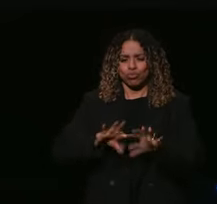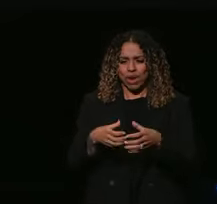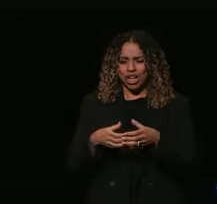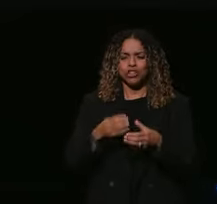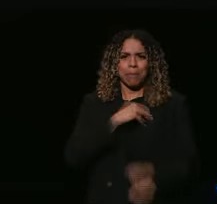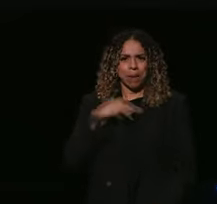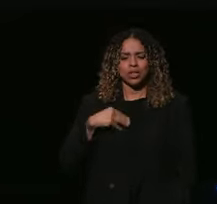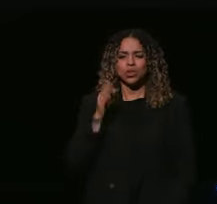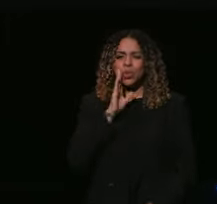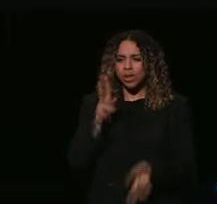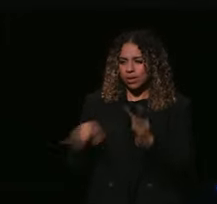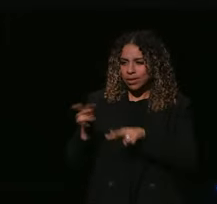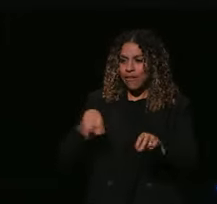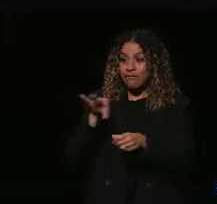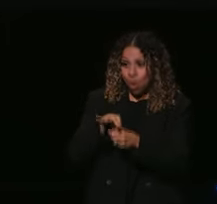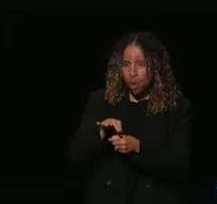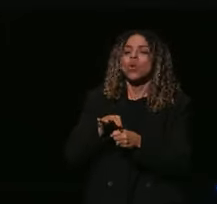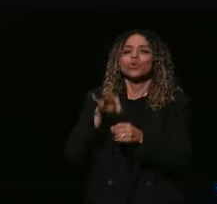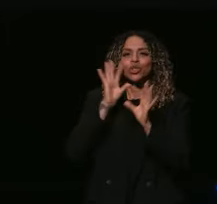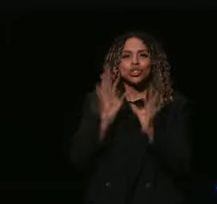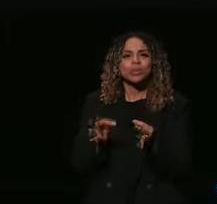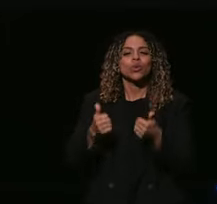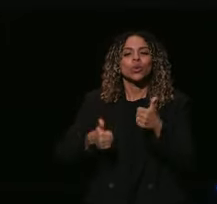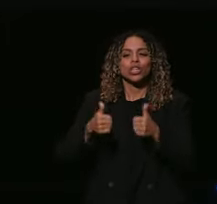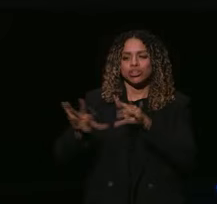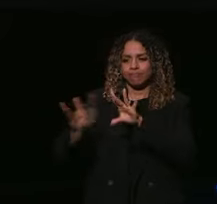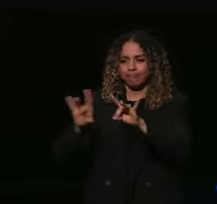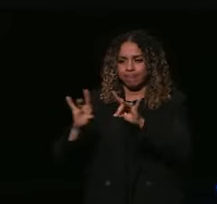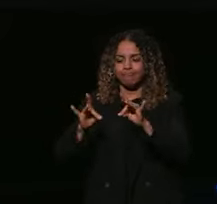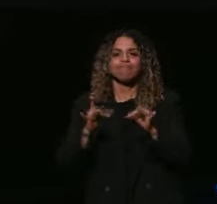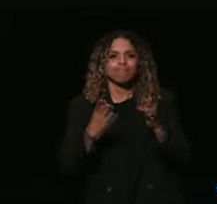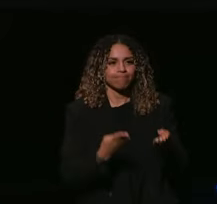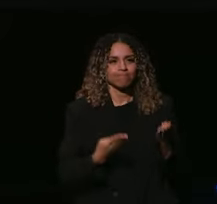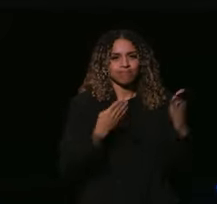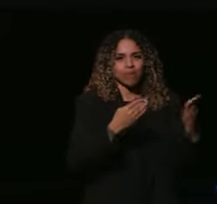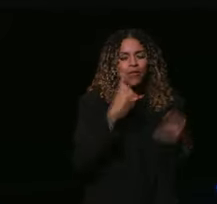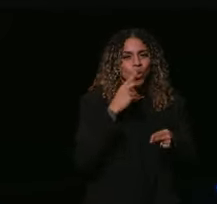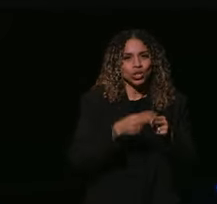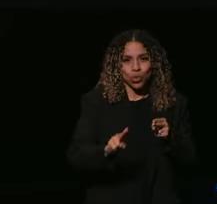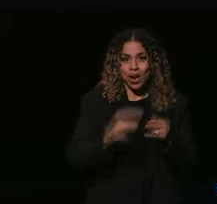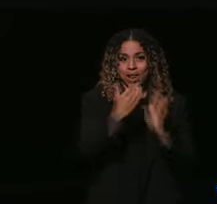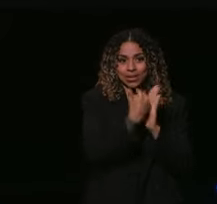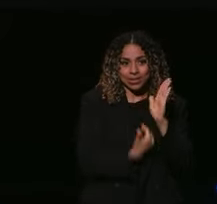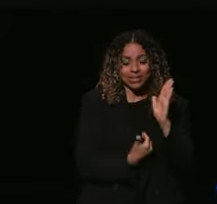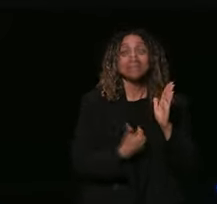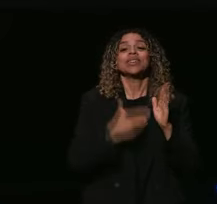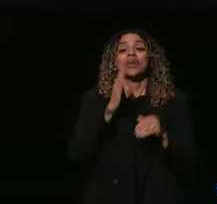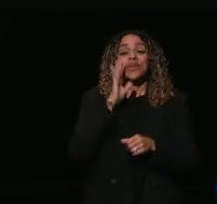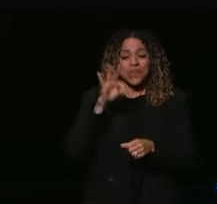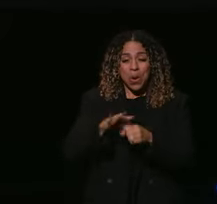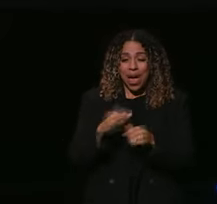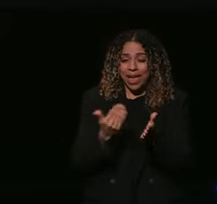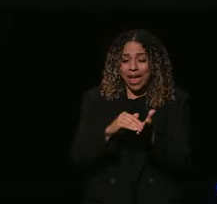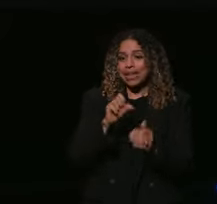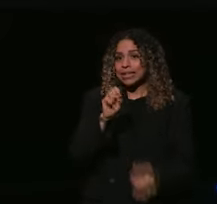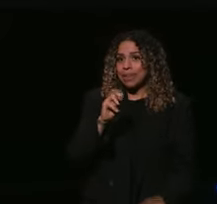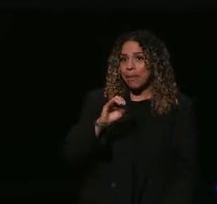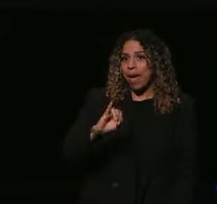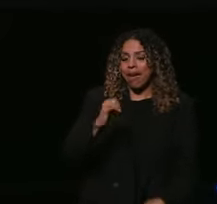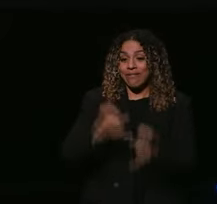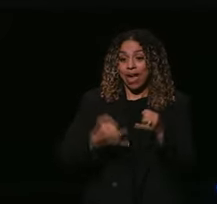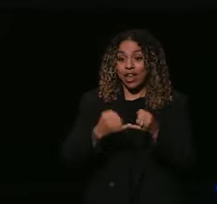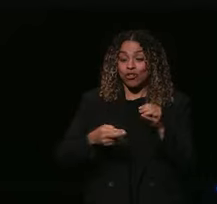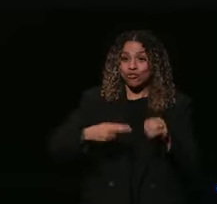determine the 15 films that advanced to the shortlist. Members vote again in the semifinal round where the five nominees are